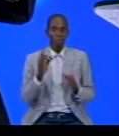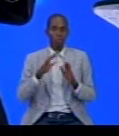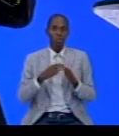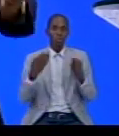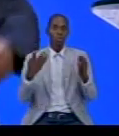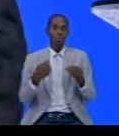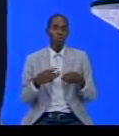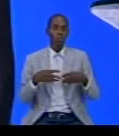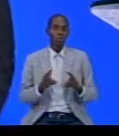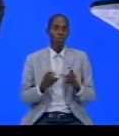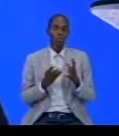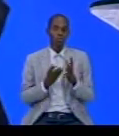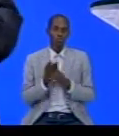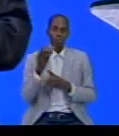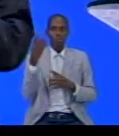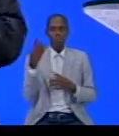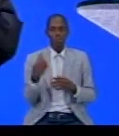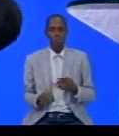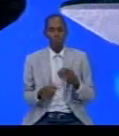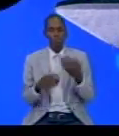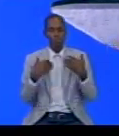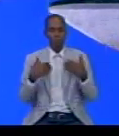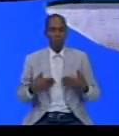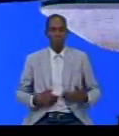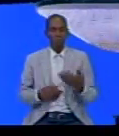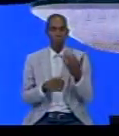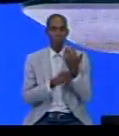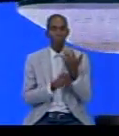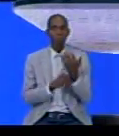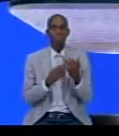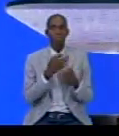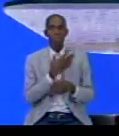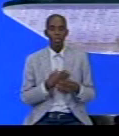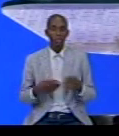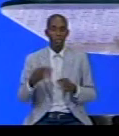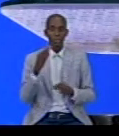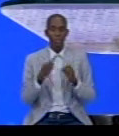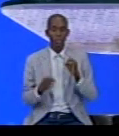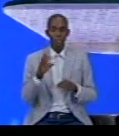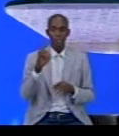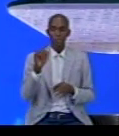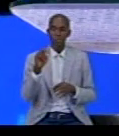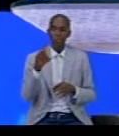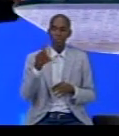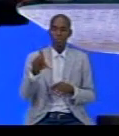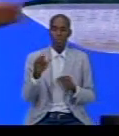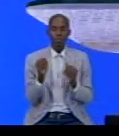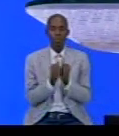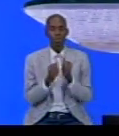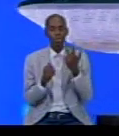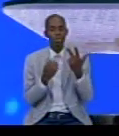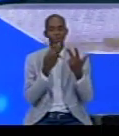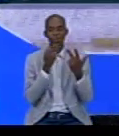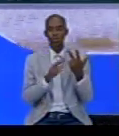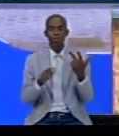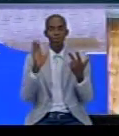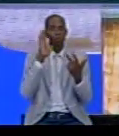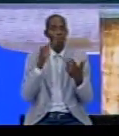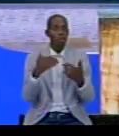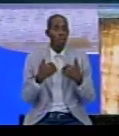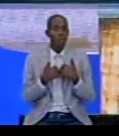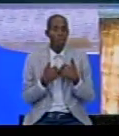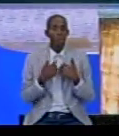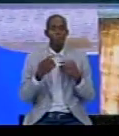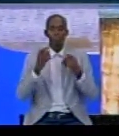the veil of his flesh. And if Daniel could have, if Shadrach, Meshach, and Abednego could have